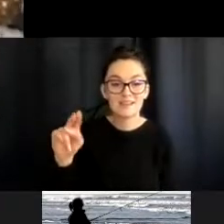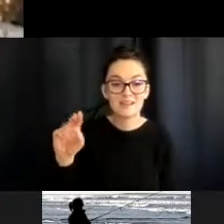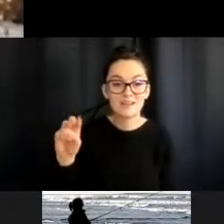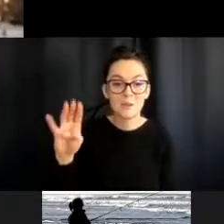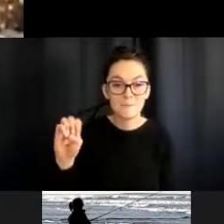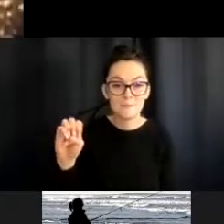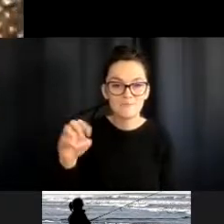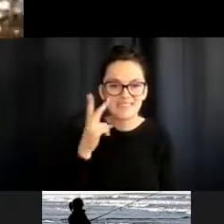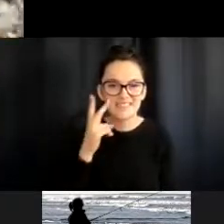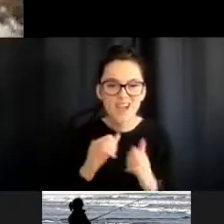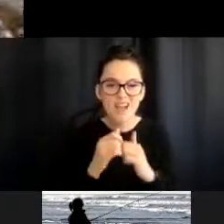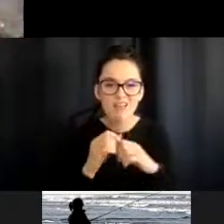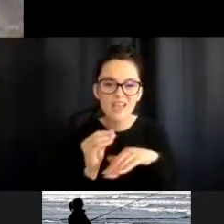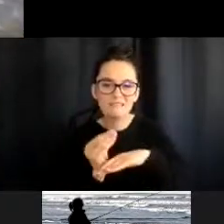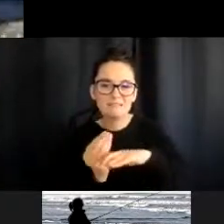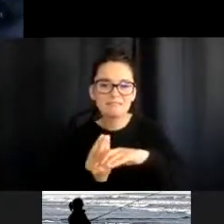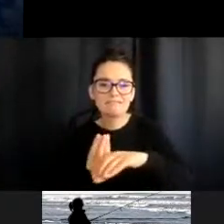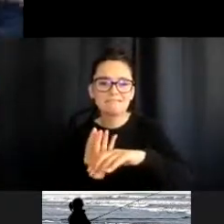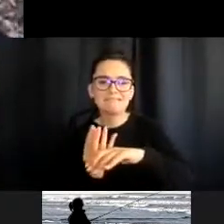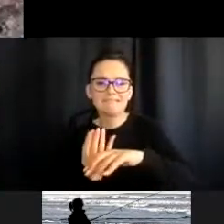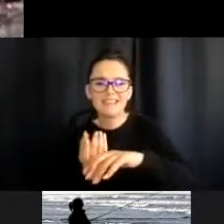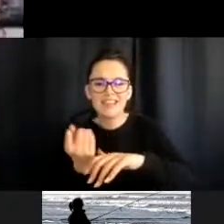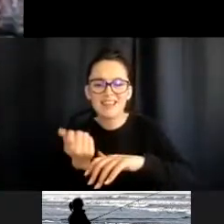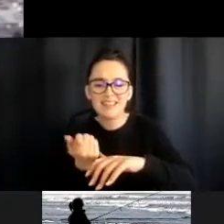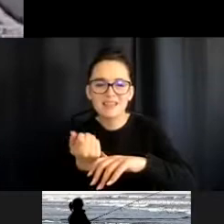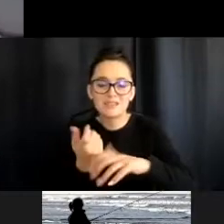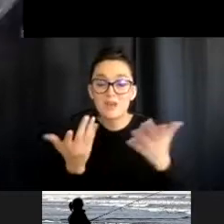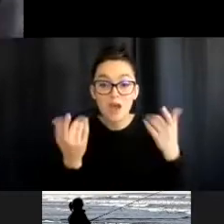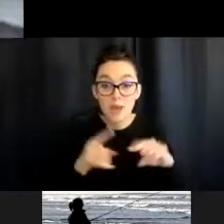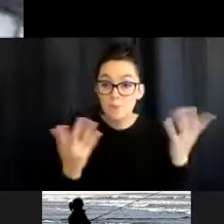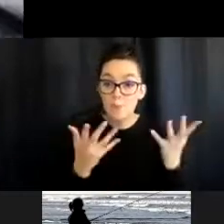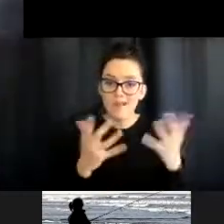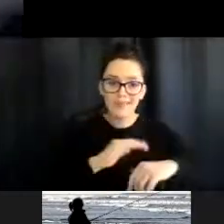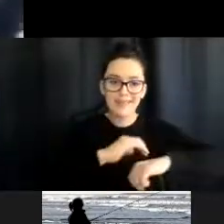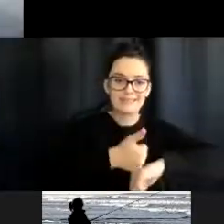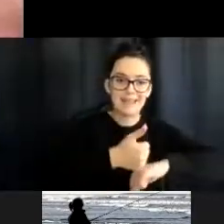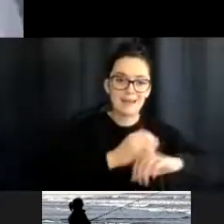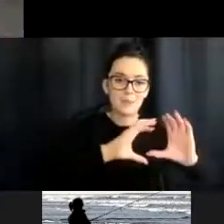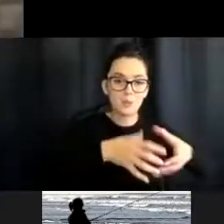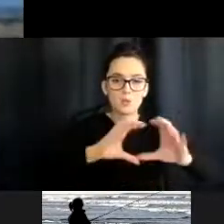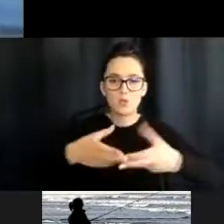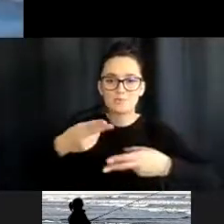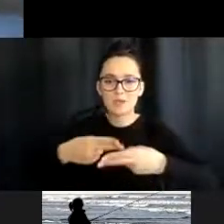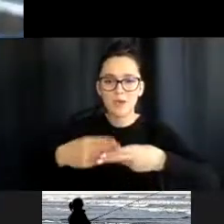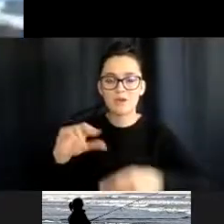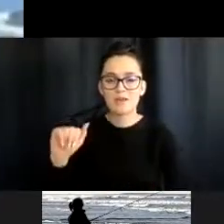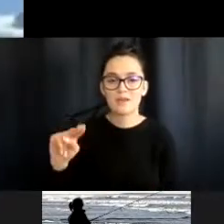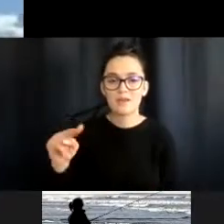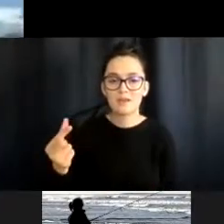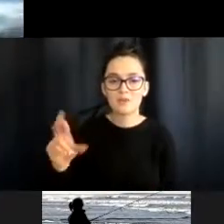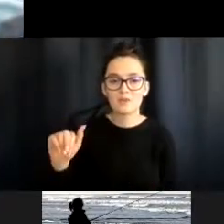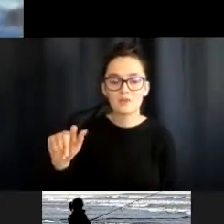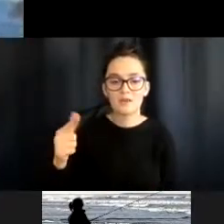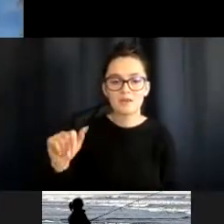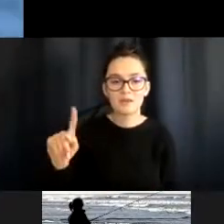And so what happens is they form groups, aggregates. They clone themselves like we talked about